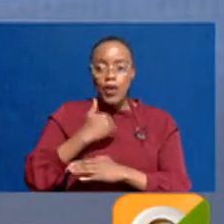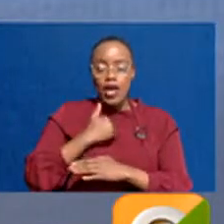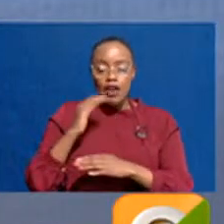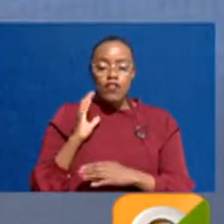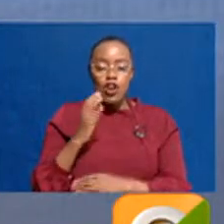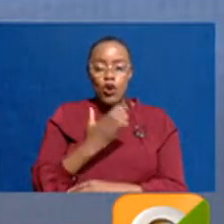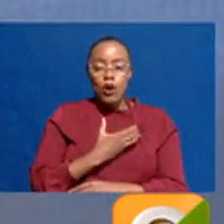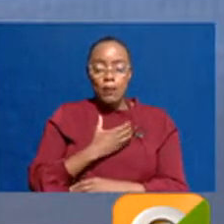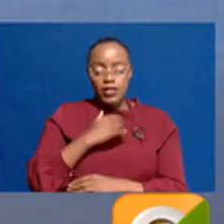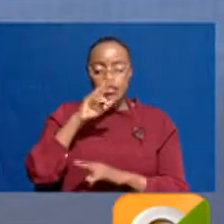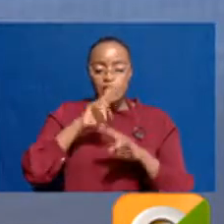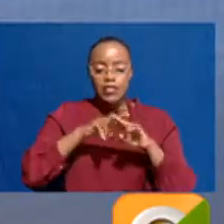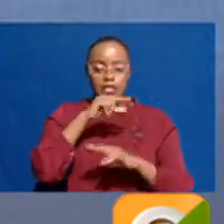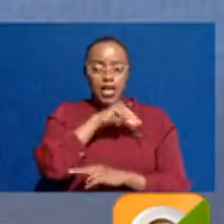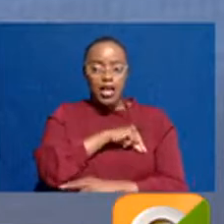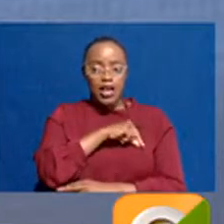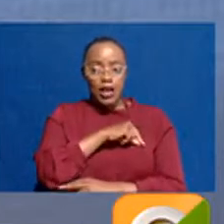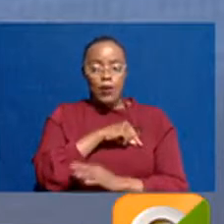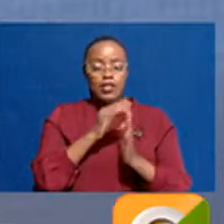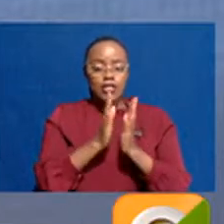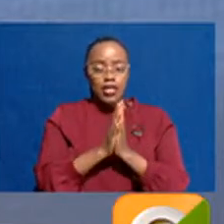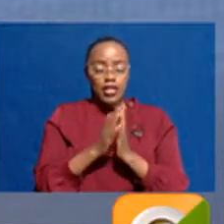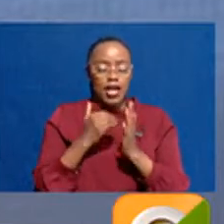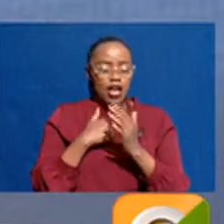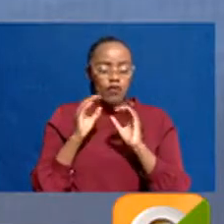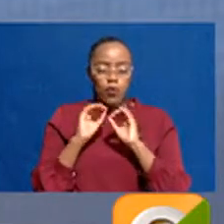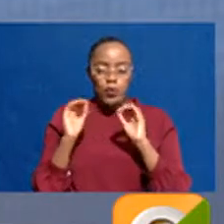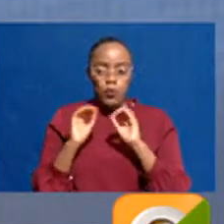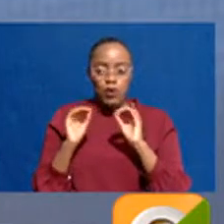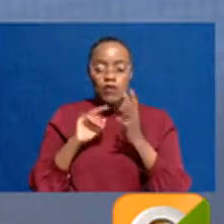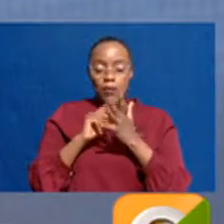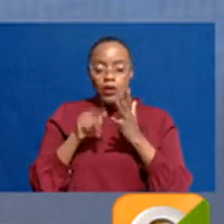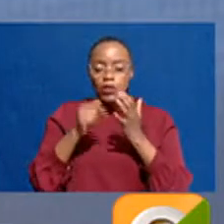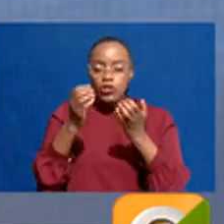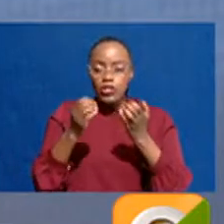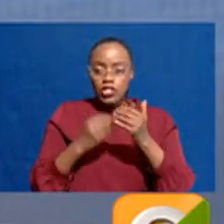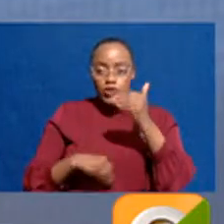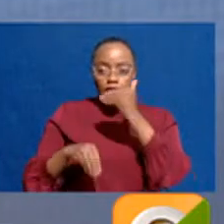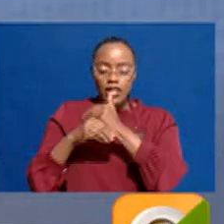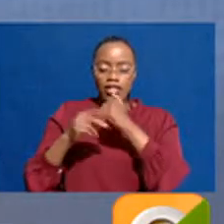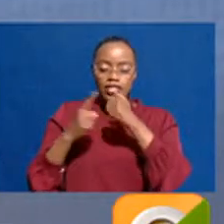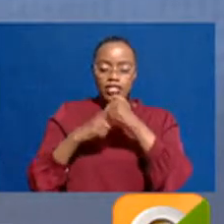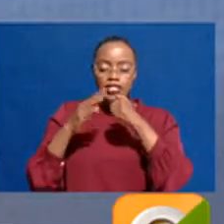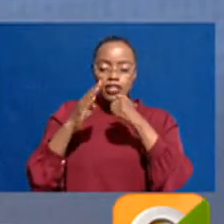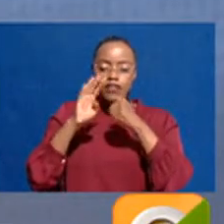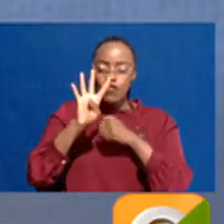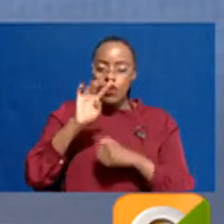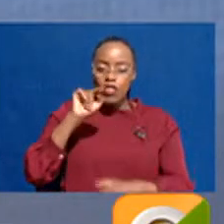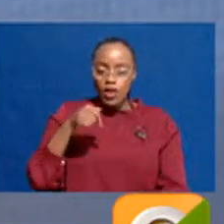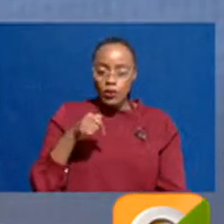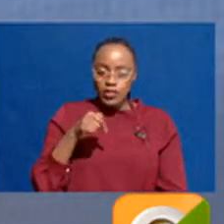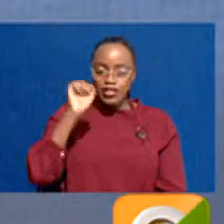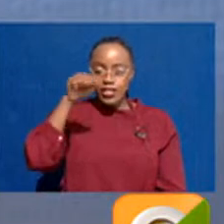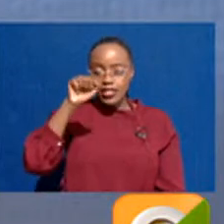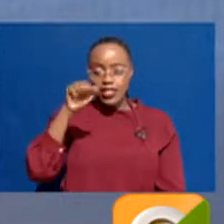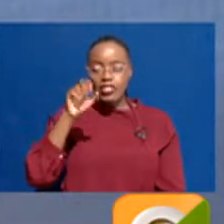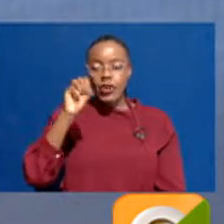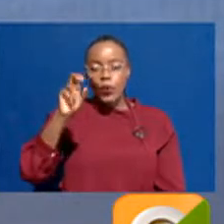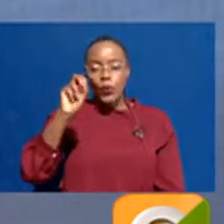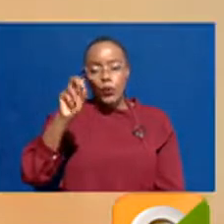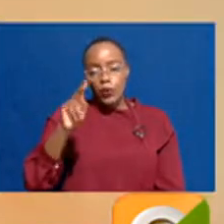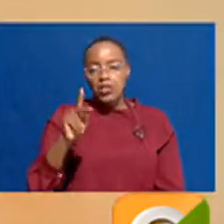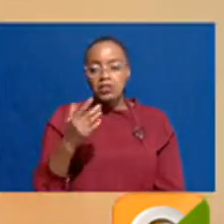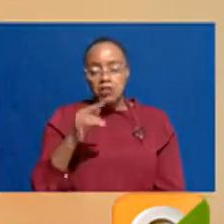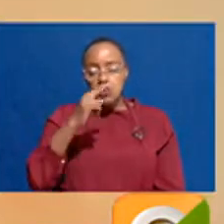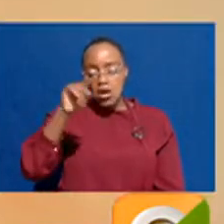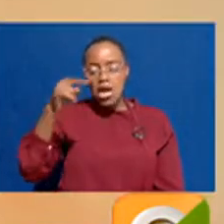committee sitting allowances which okay. you have not added. Okay. So you need to add another 64,000. Yes. Yes. Okay. All right. Of